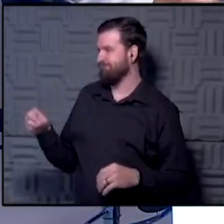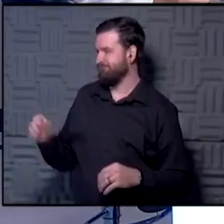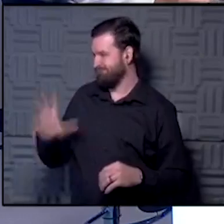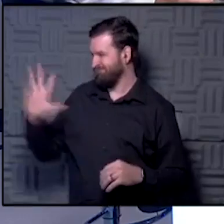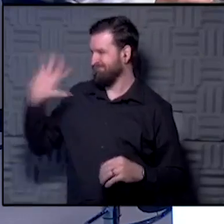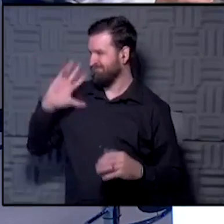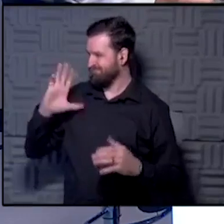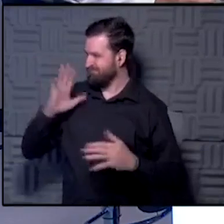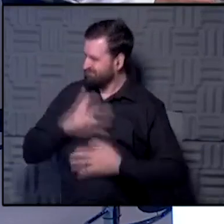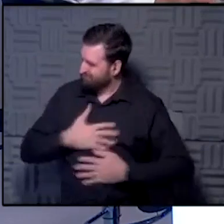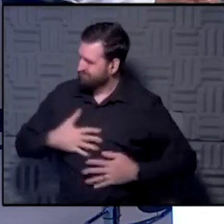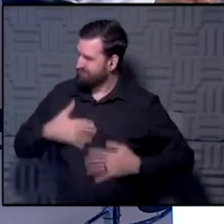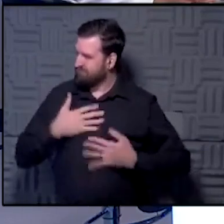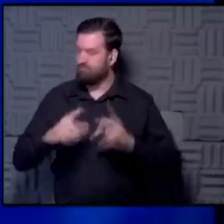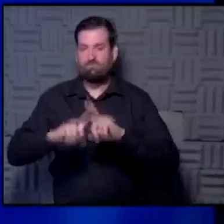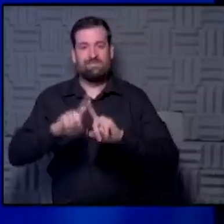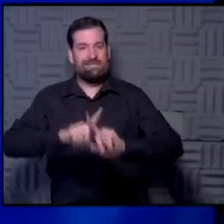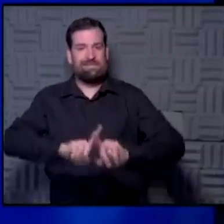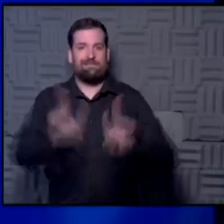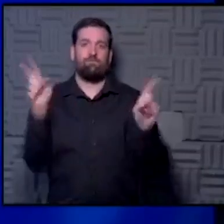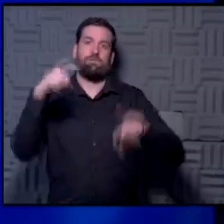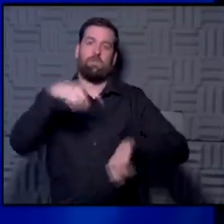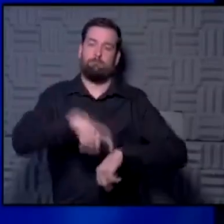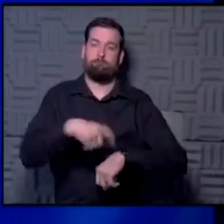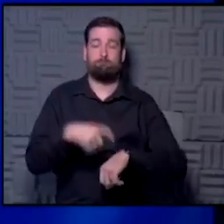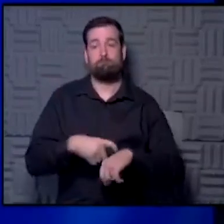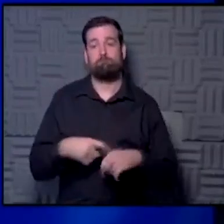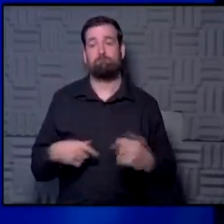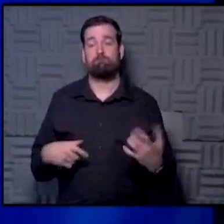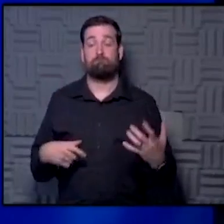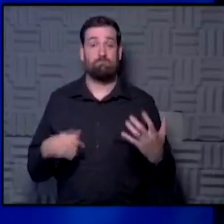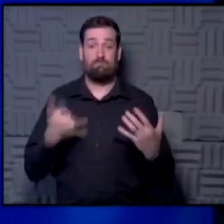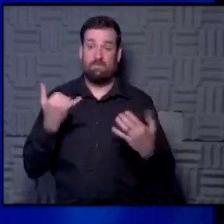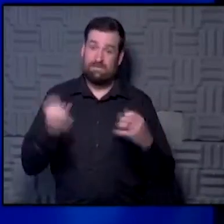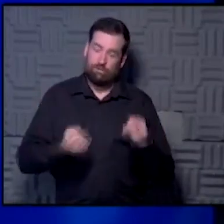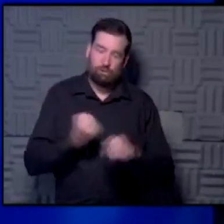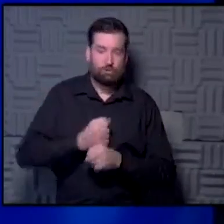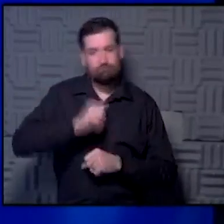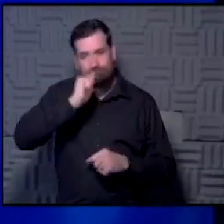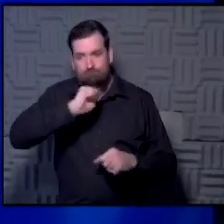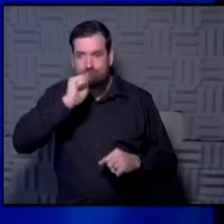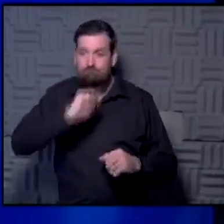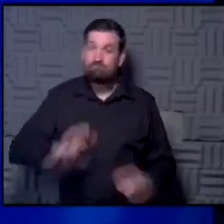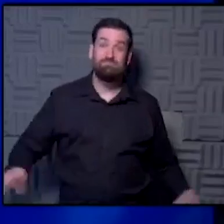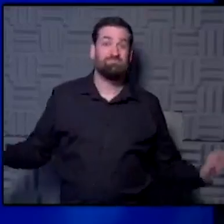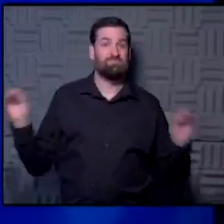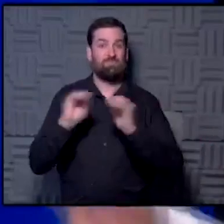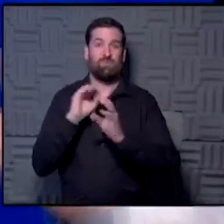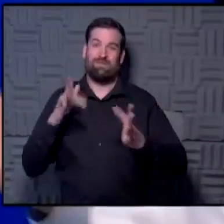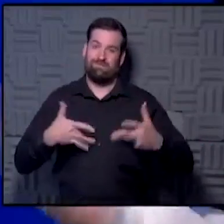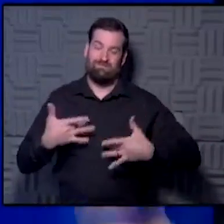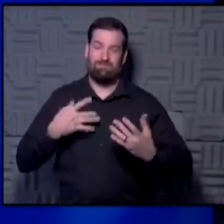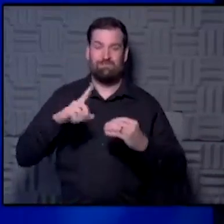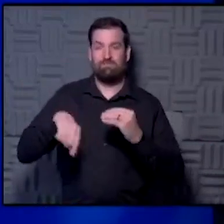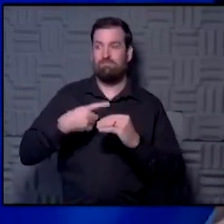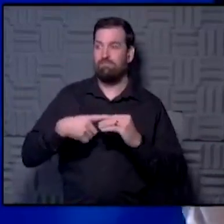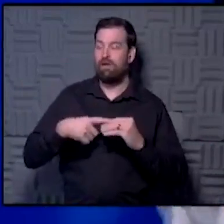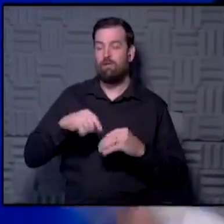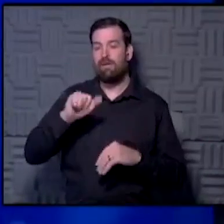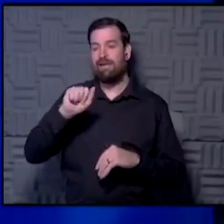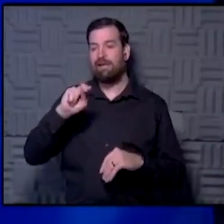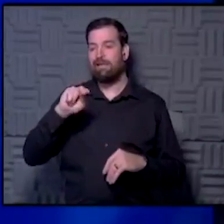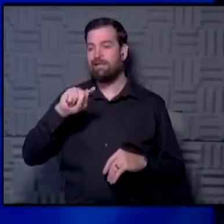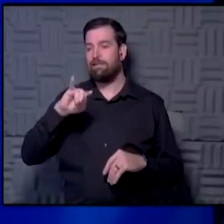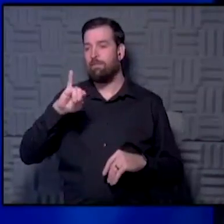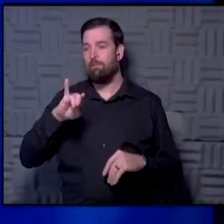But I think it's just a different time, and if we can get through this year, because more exciting information about monoclonal antibody therapy